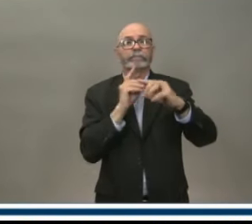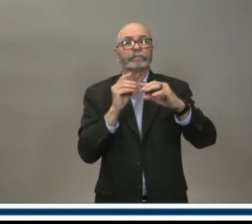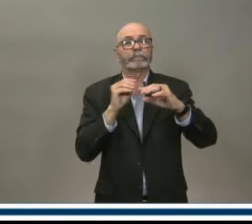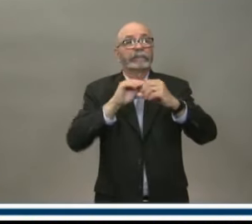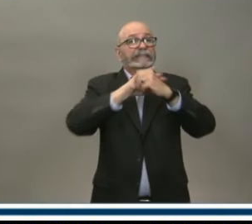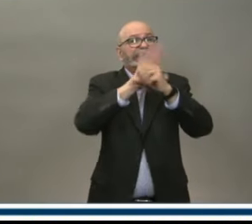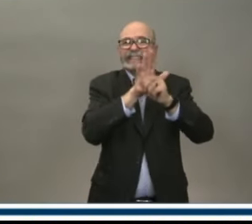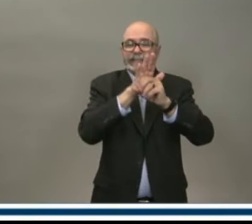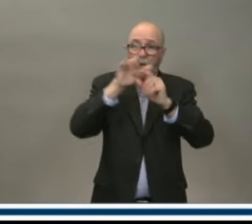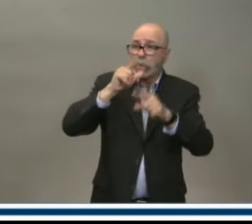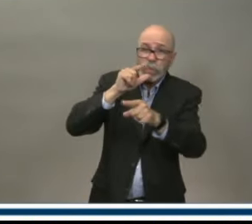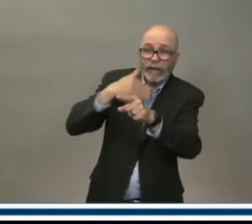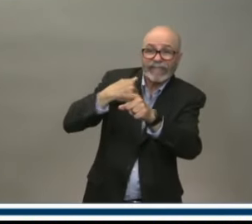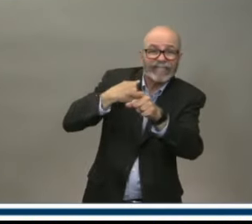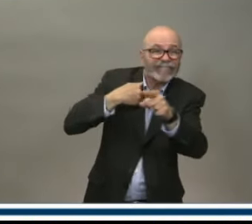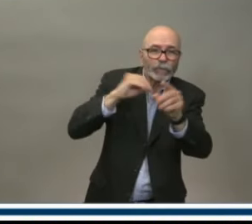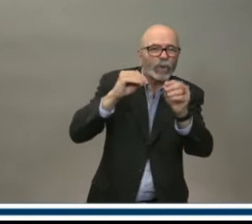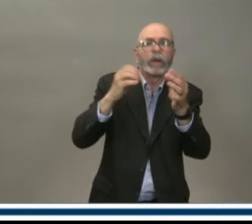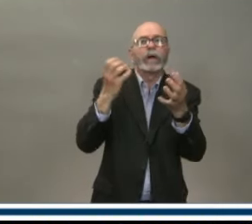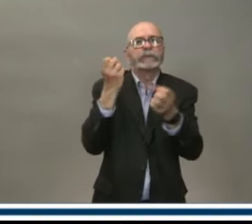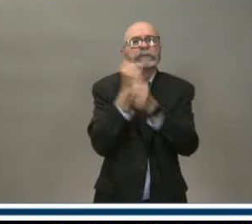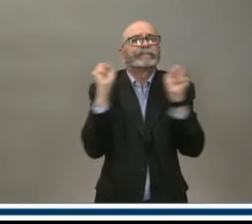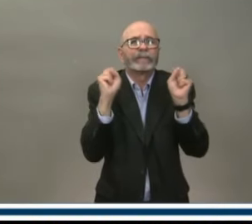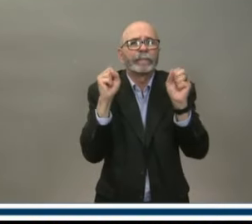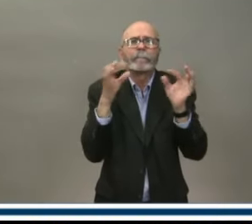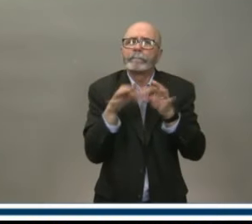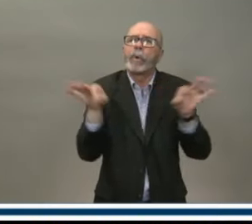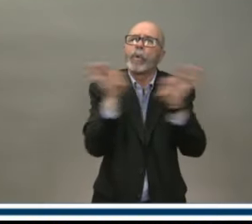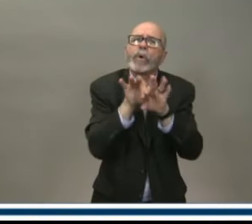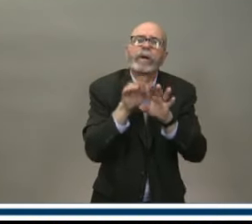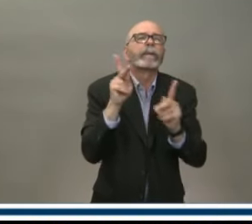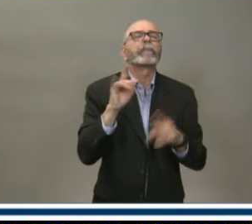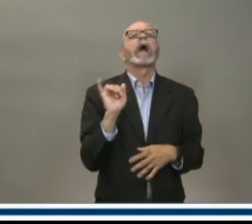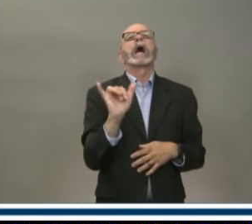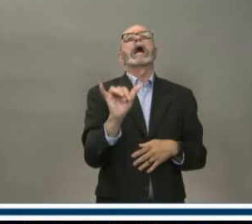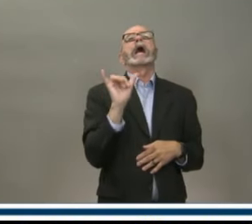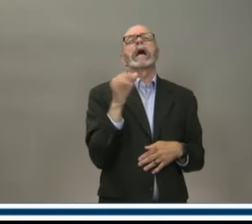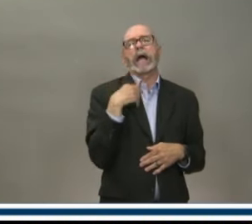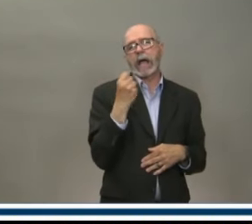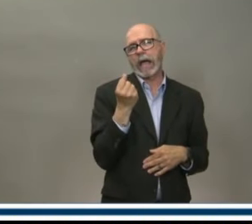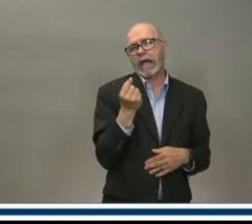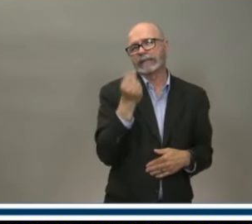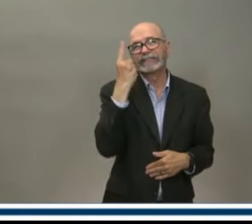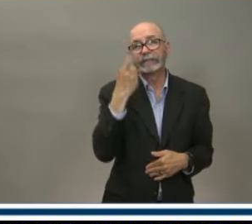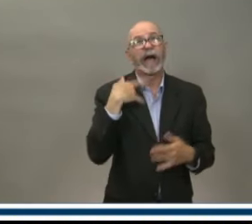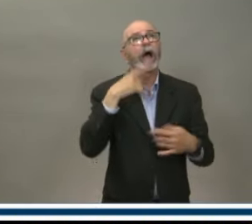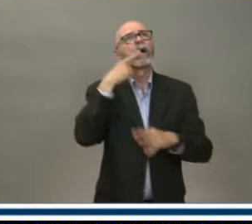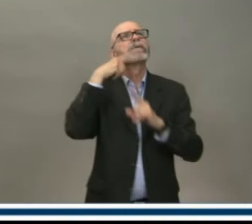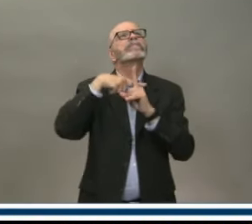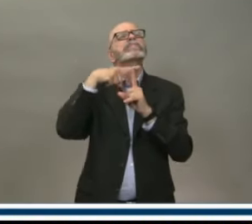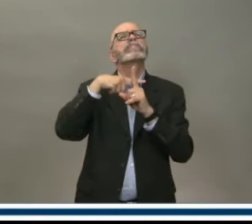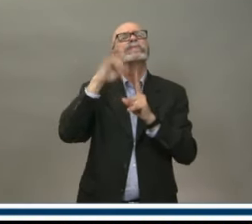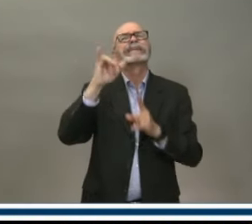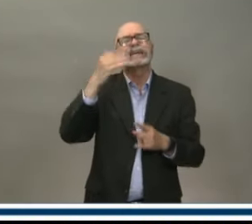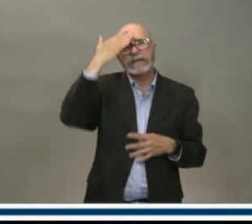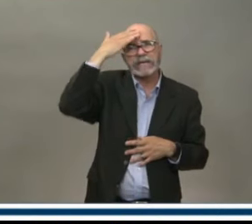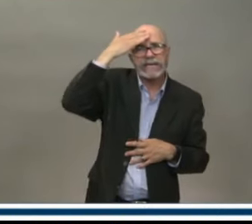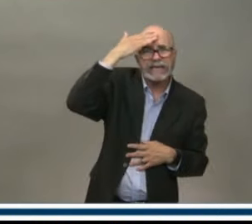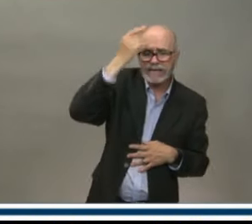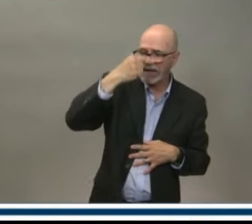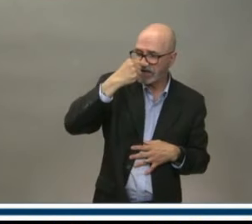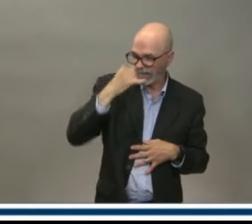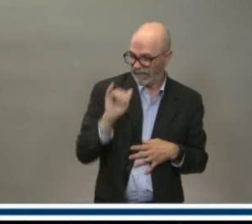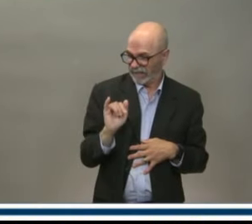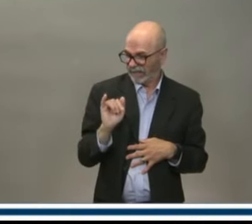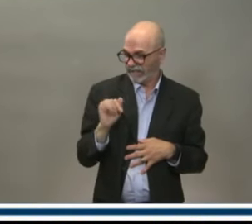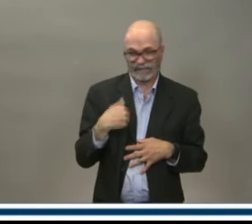sick. And again, it's important for Nova Scotians to understand if they have symptoms that may be suggestive of COVID that I've talked about earlier today, go